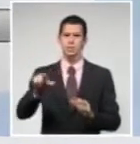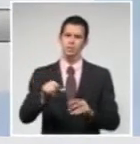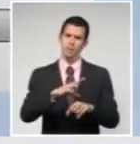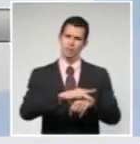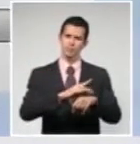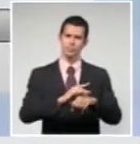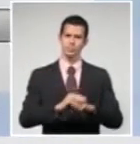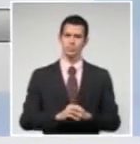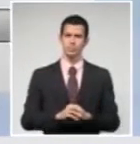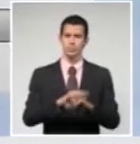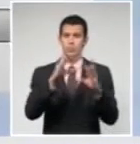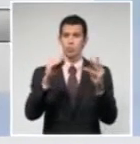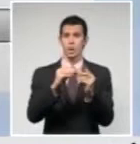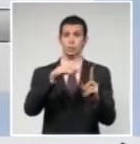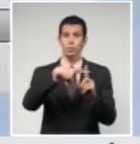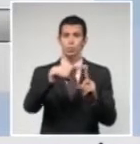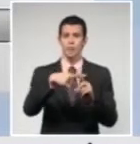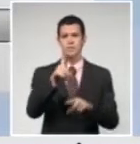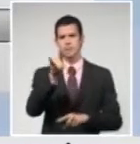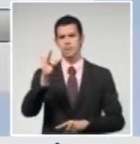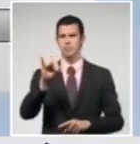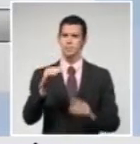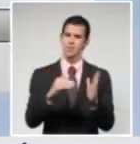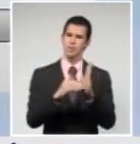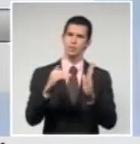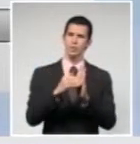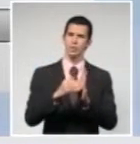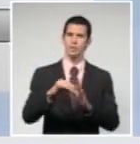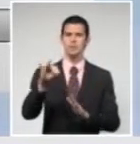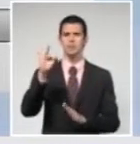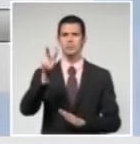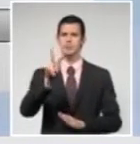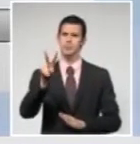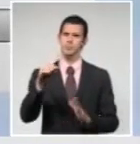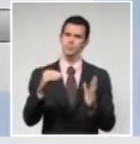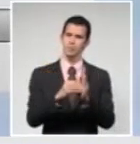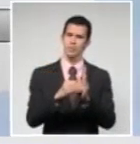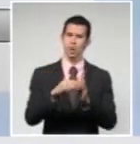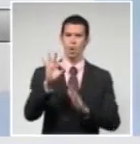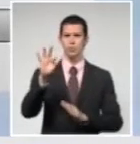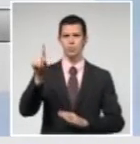154,408 new cases yesterday, for a total of